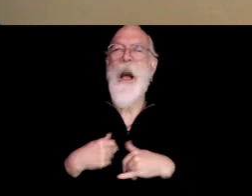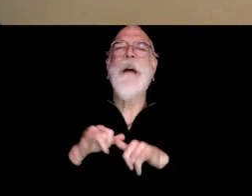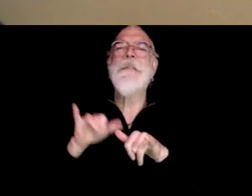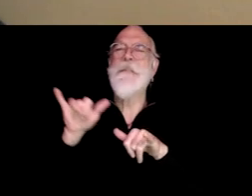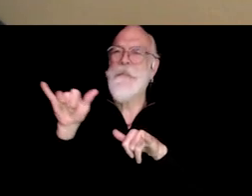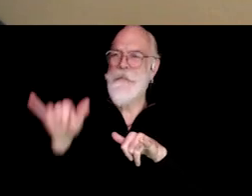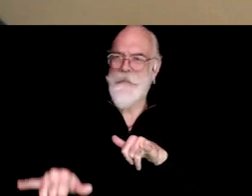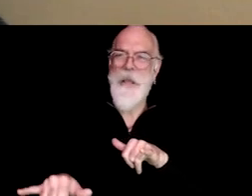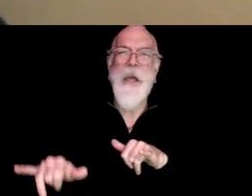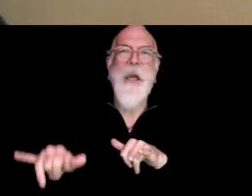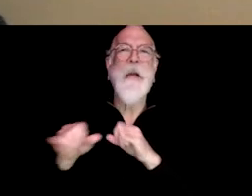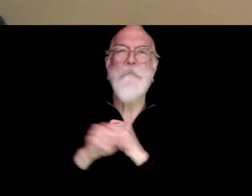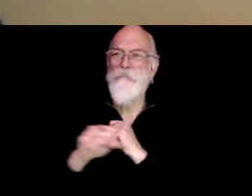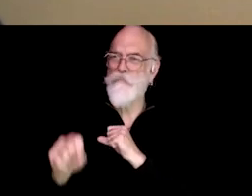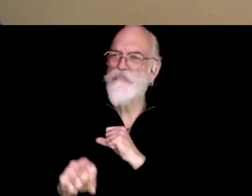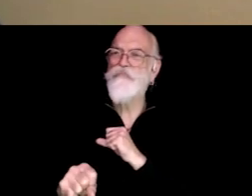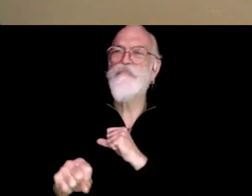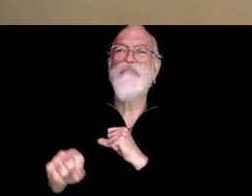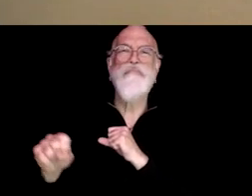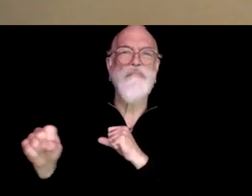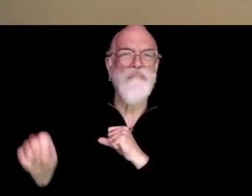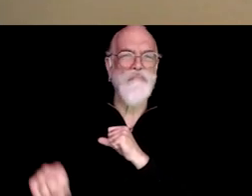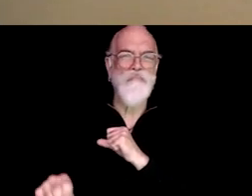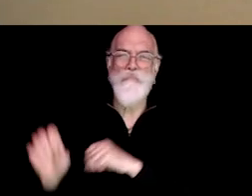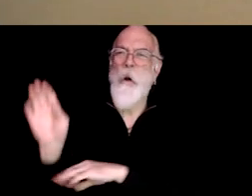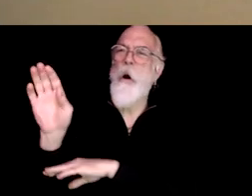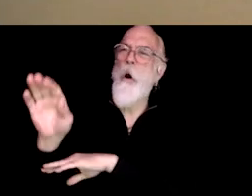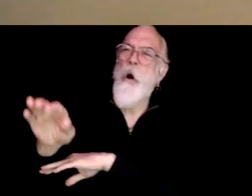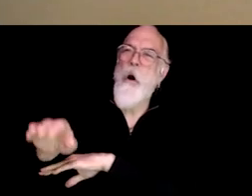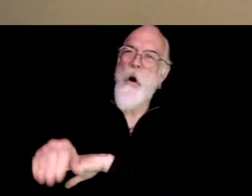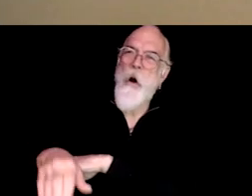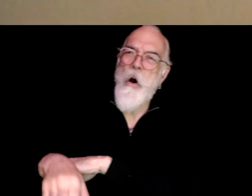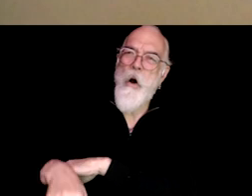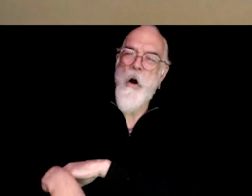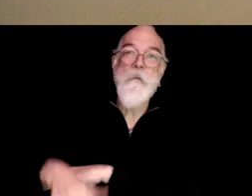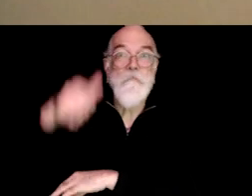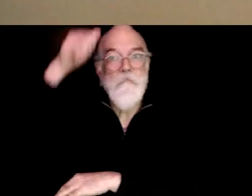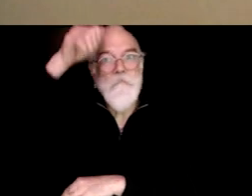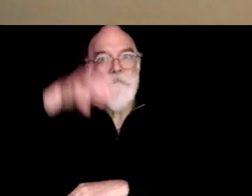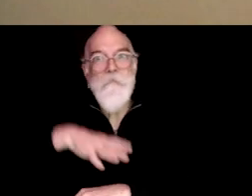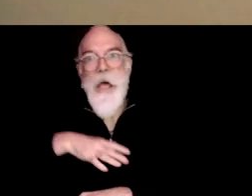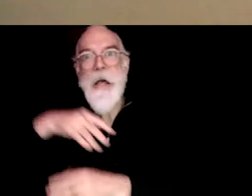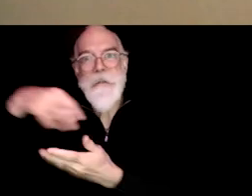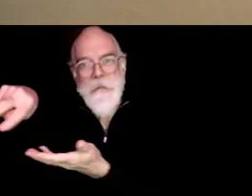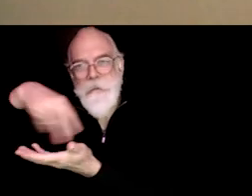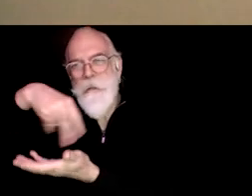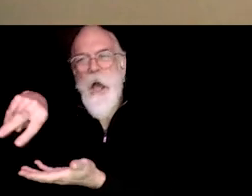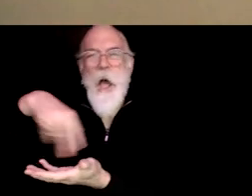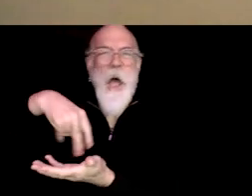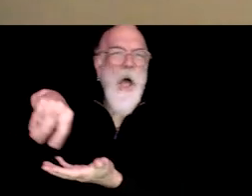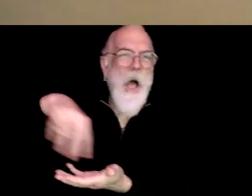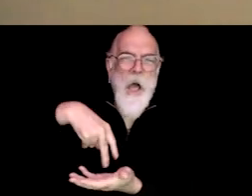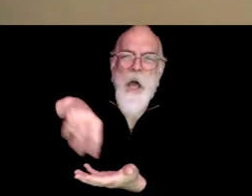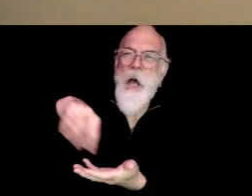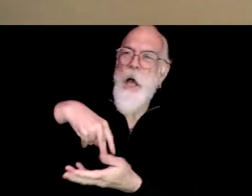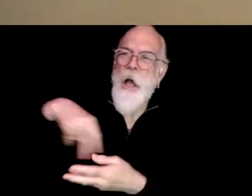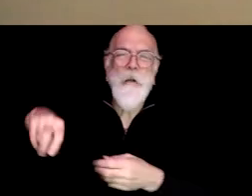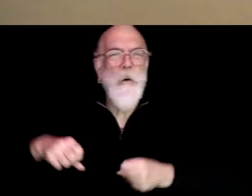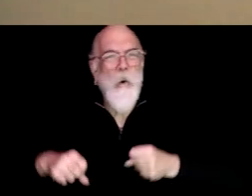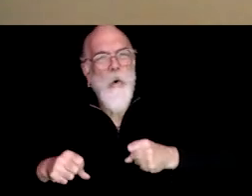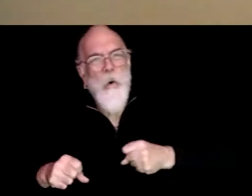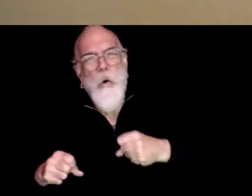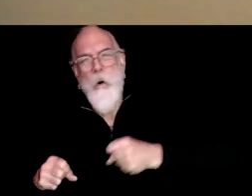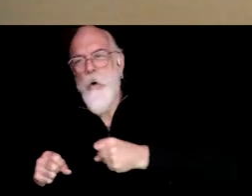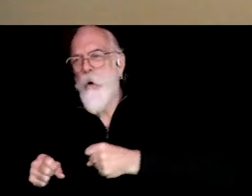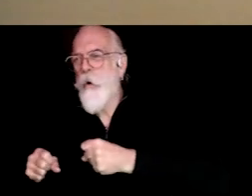late. Late into the night, one man danced tirelessly and without